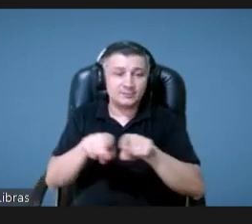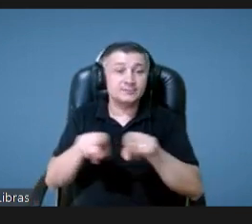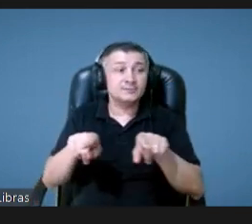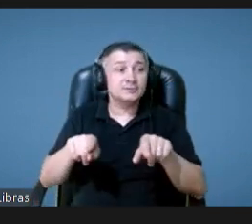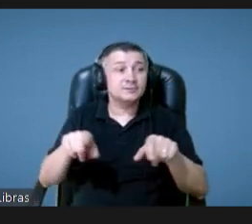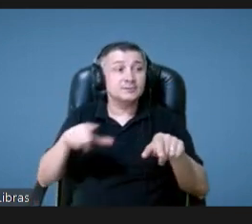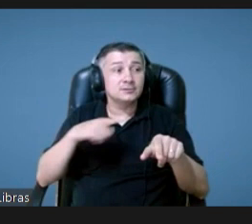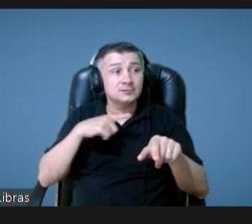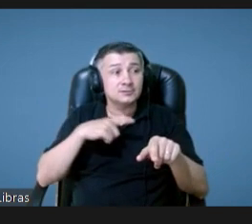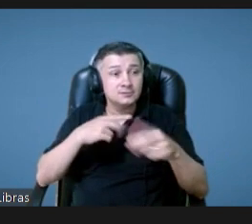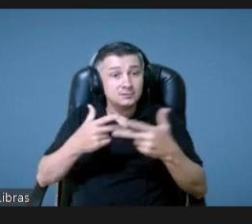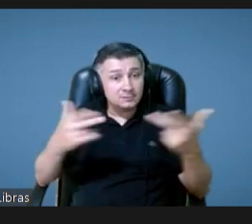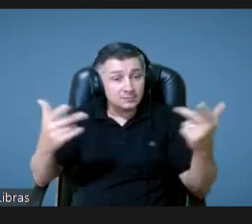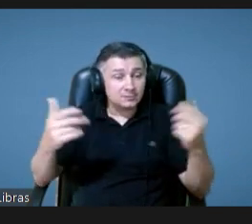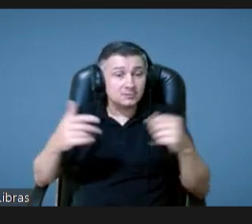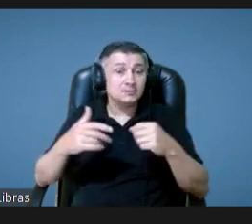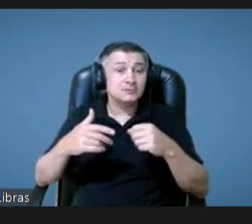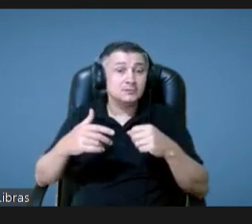honor.